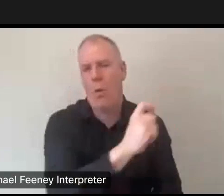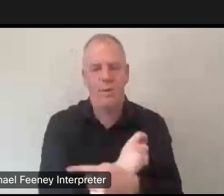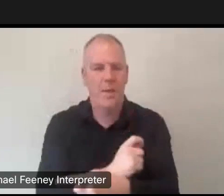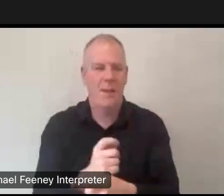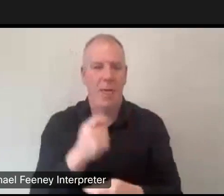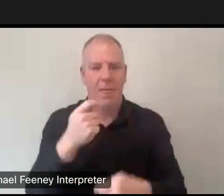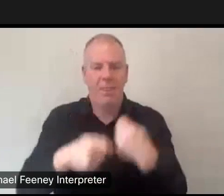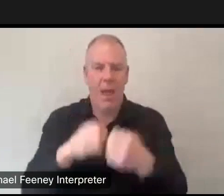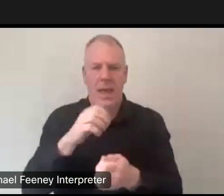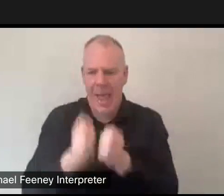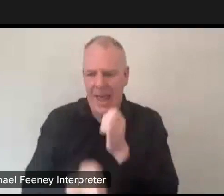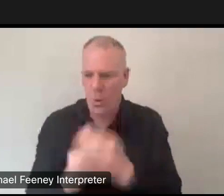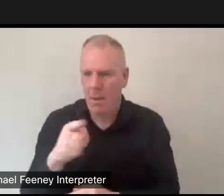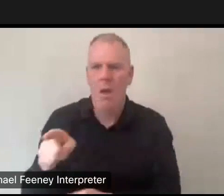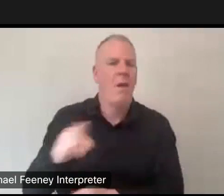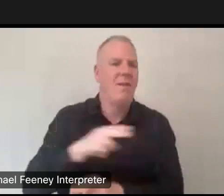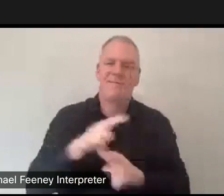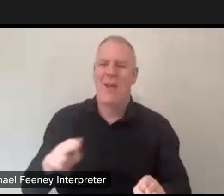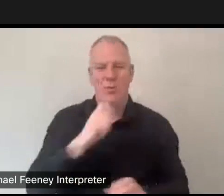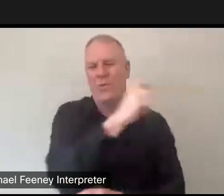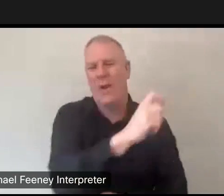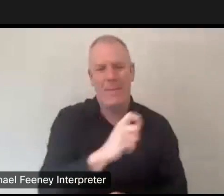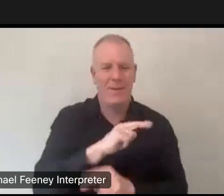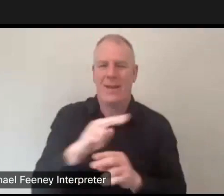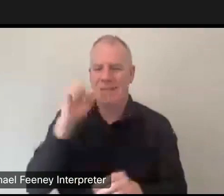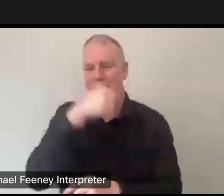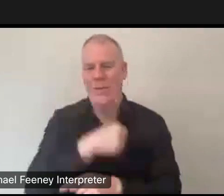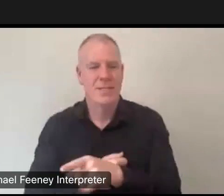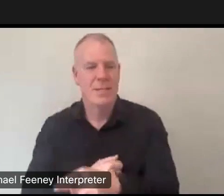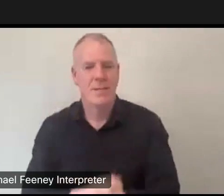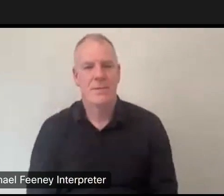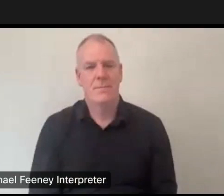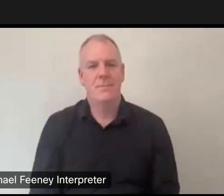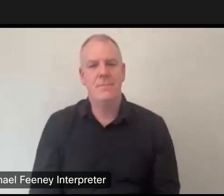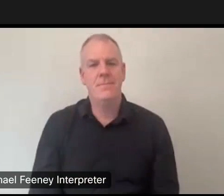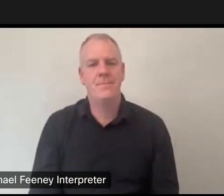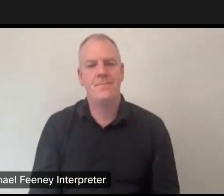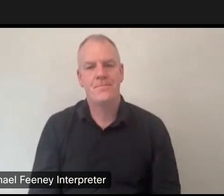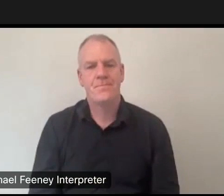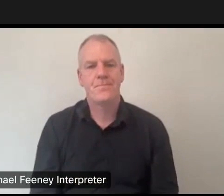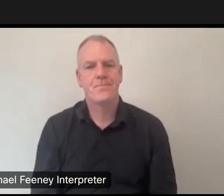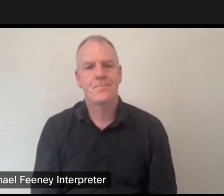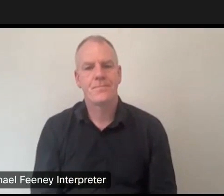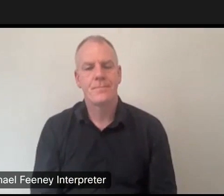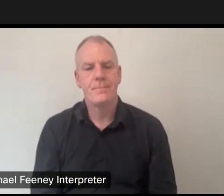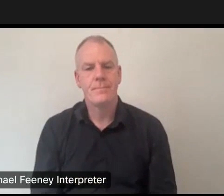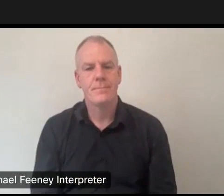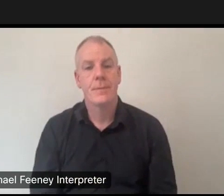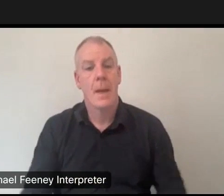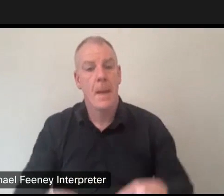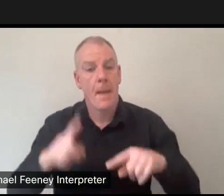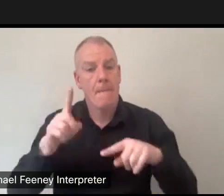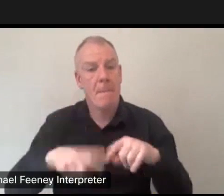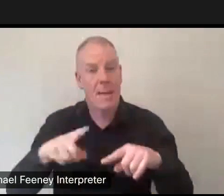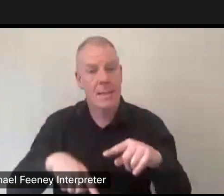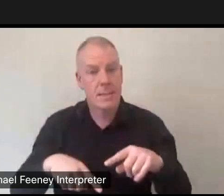the regulator about that. Yeah. Right. Yeah. Thank you. Does the penalty apply to private nursing